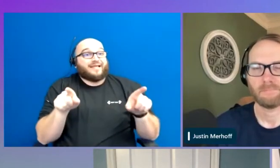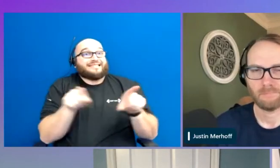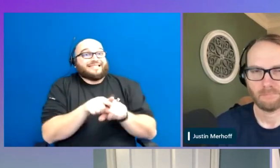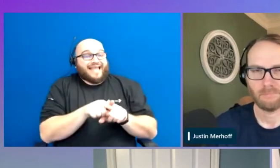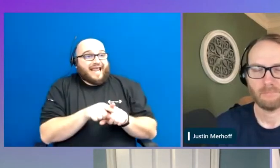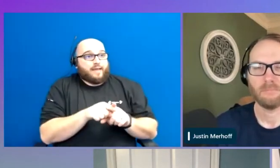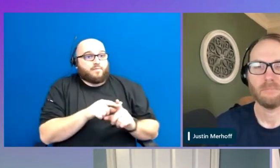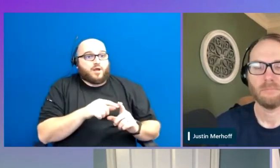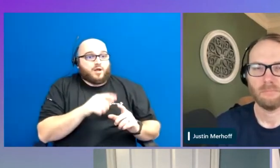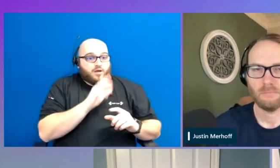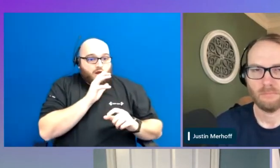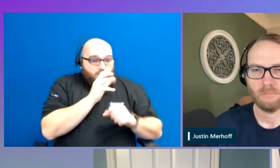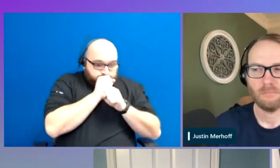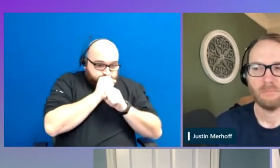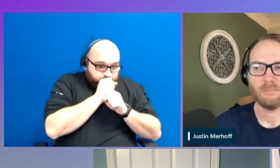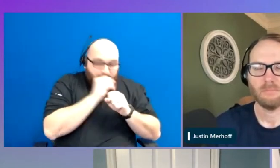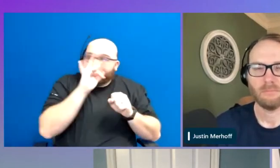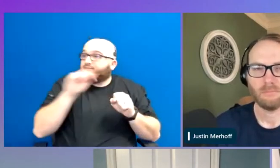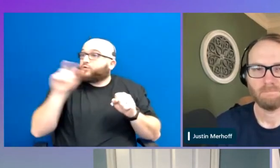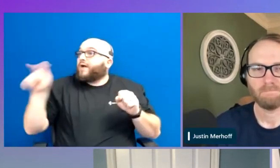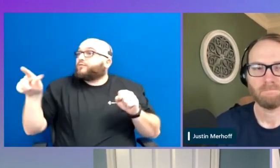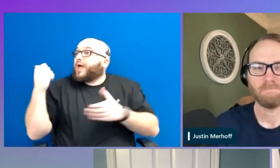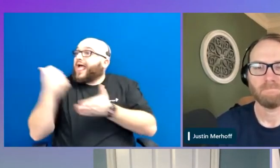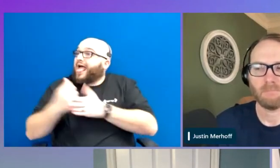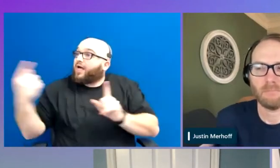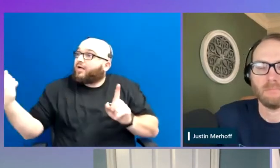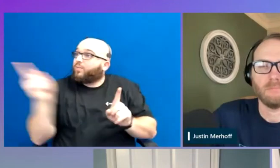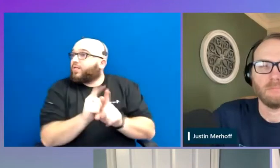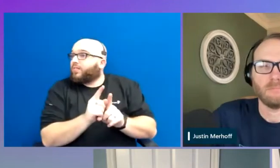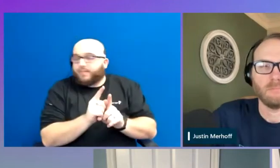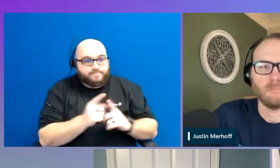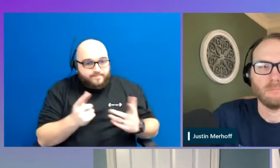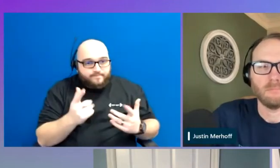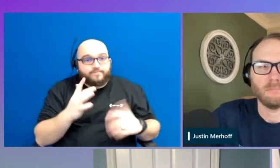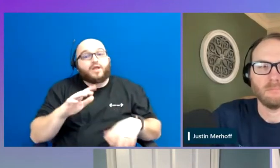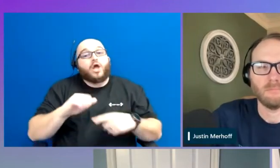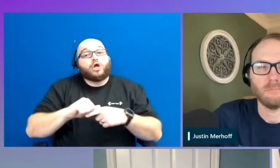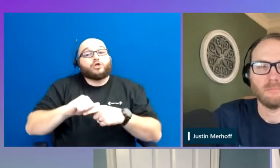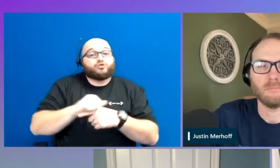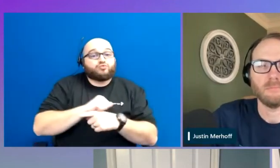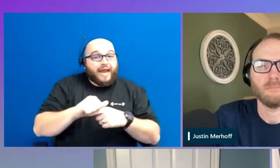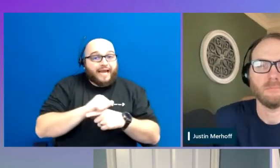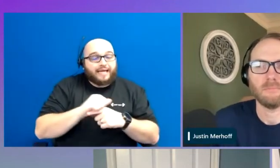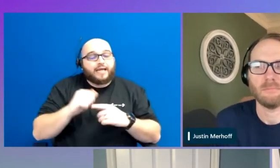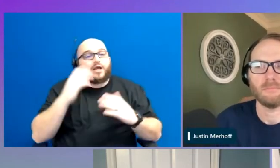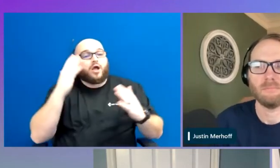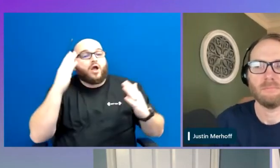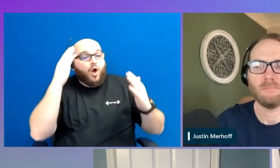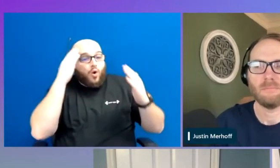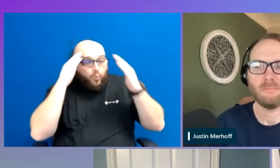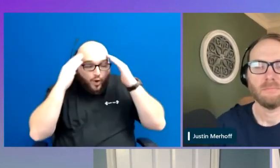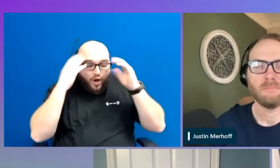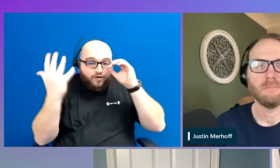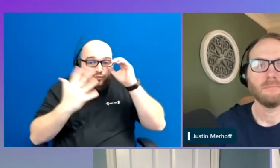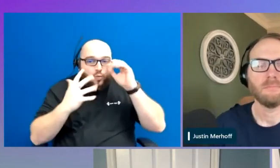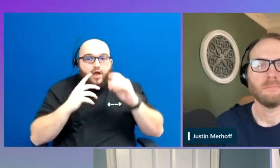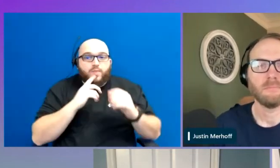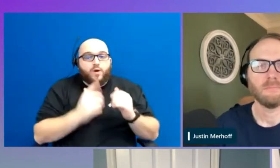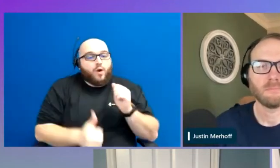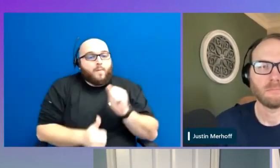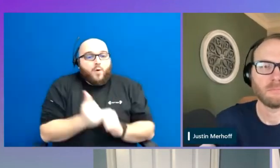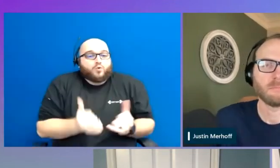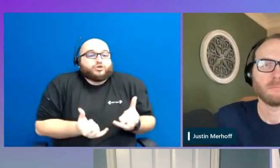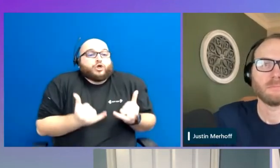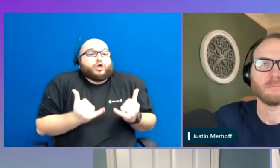for assistance, training, being aware of all the latest updates